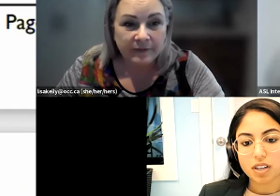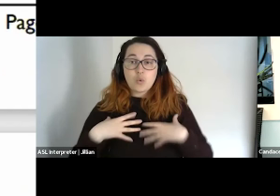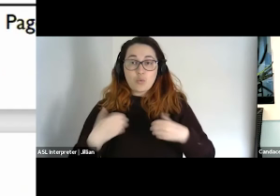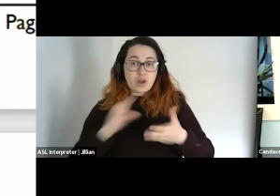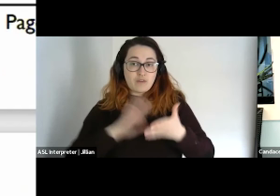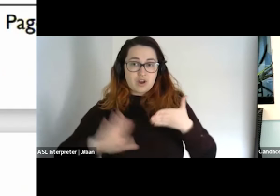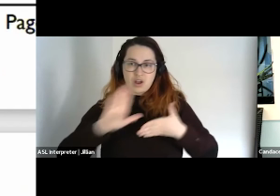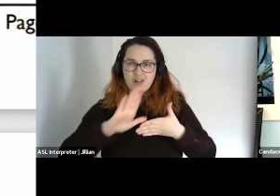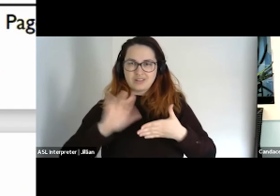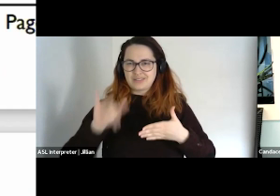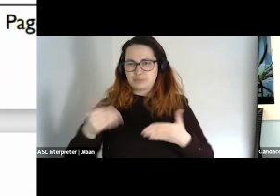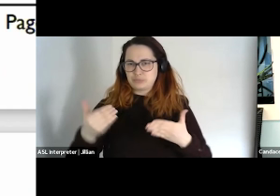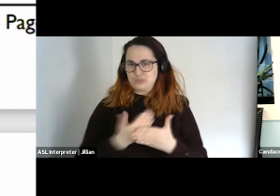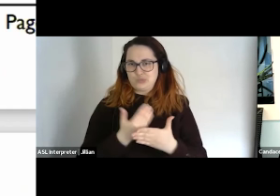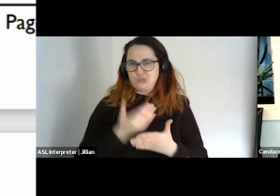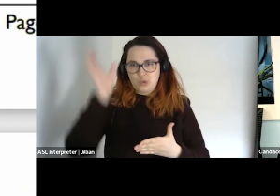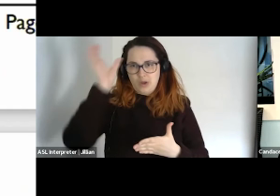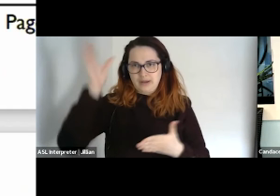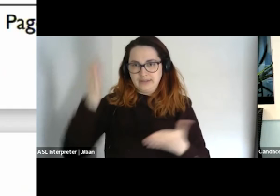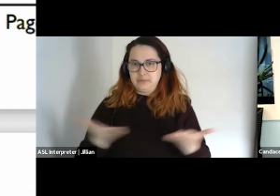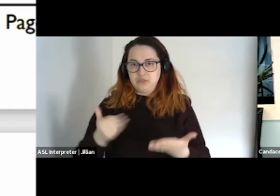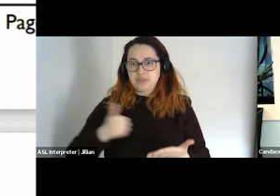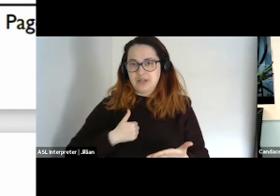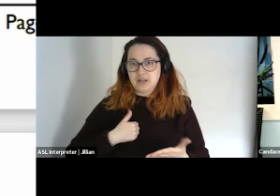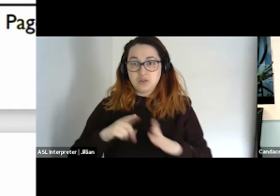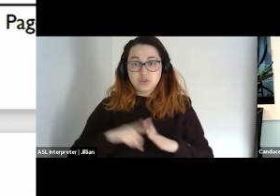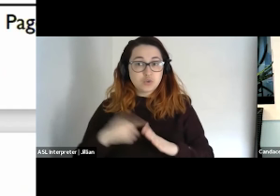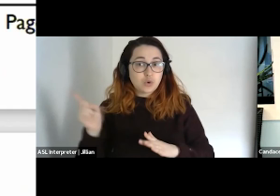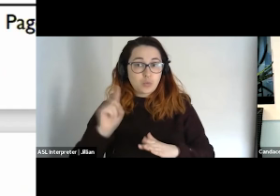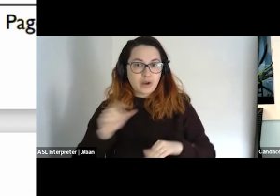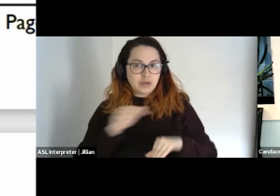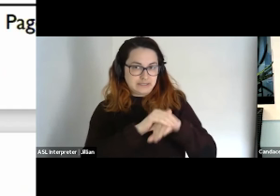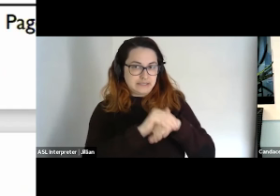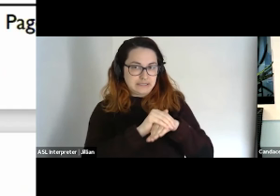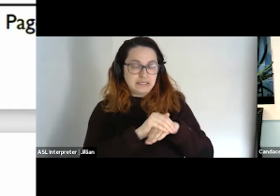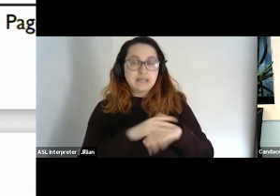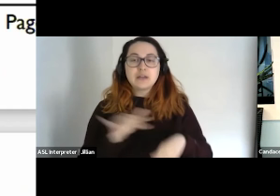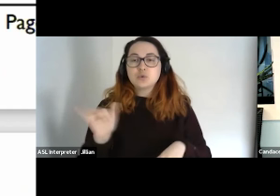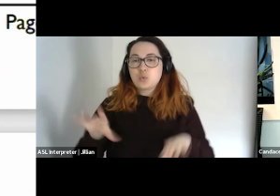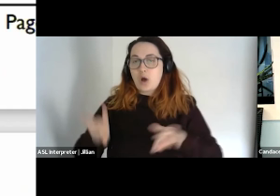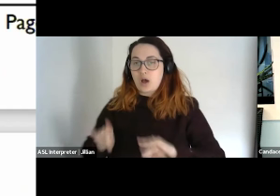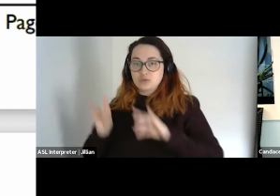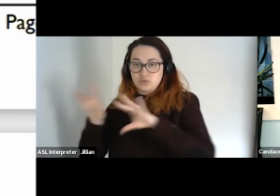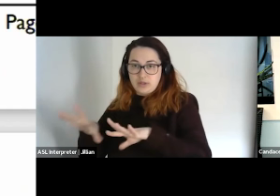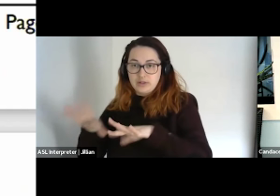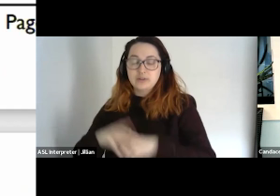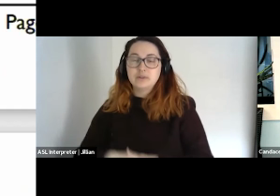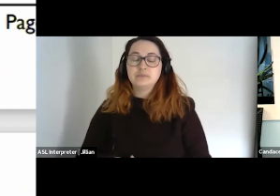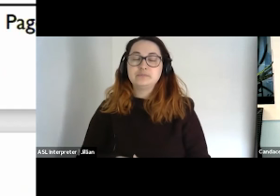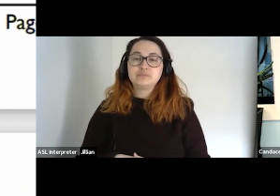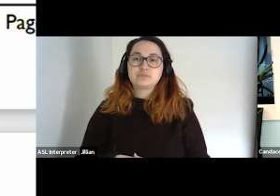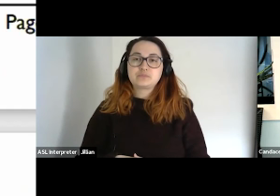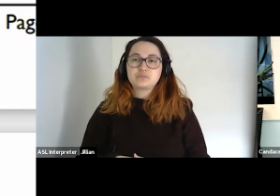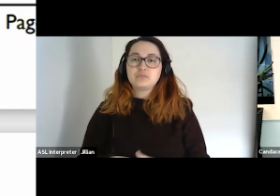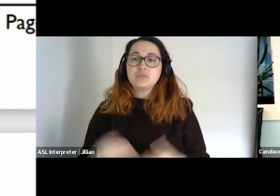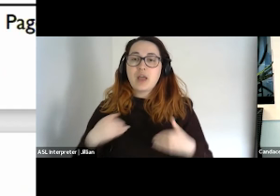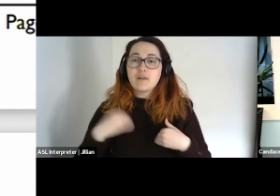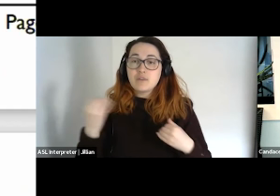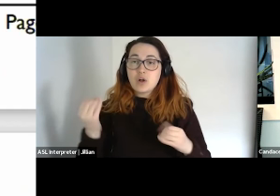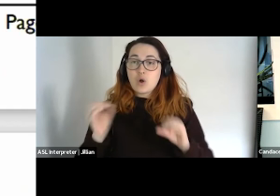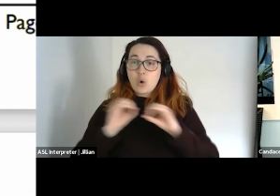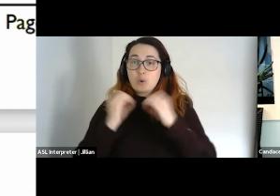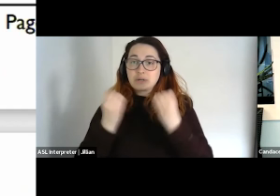new concept in Canada, and they started off in the UK and then in Australia. So there's an organization called the Center